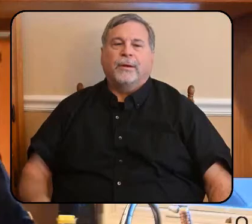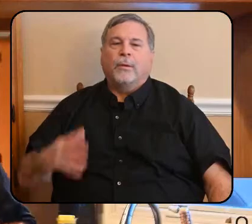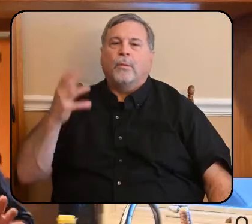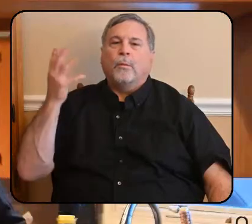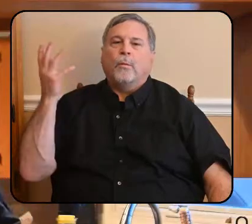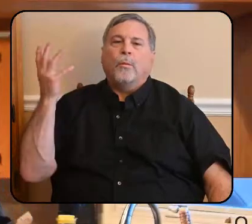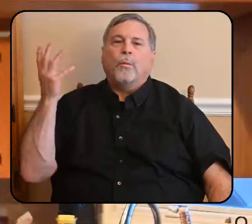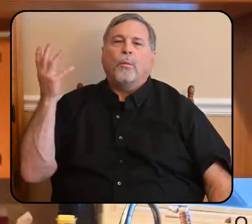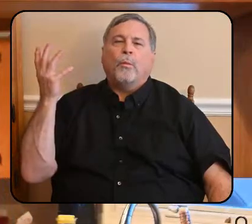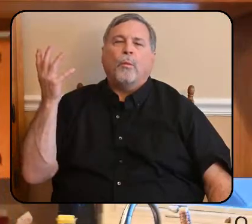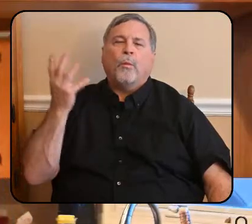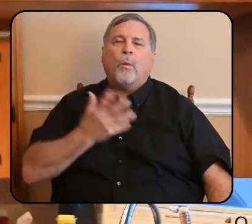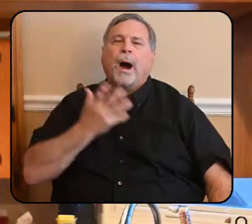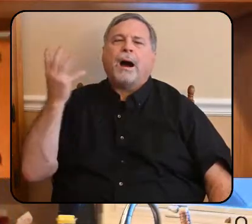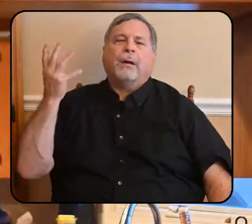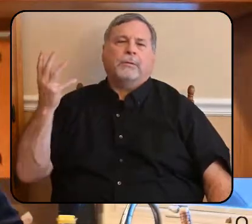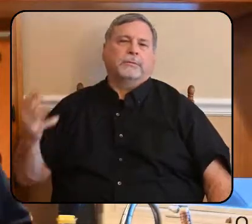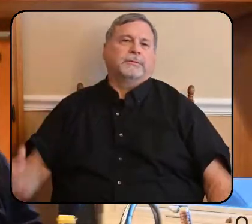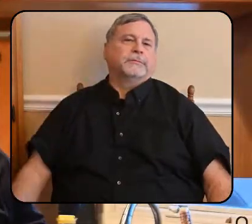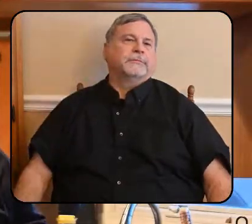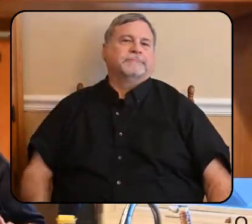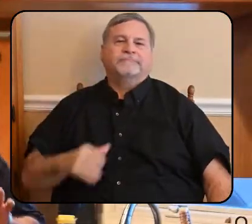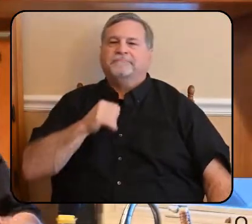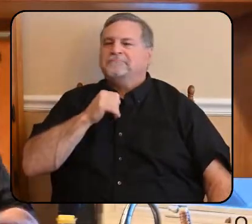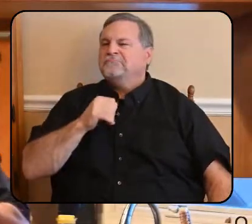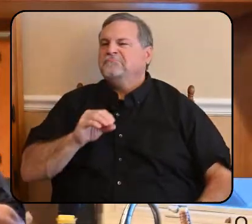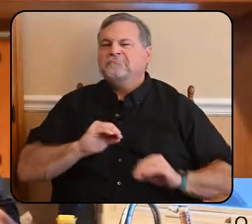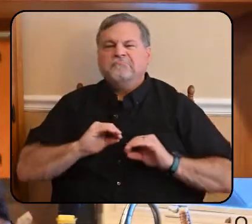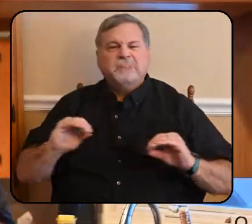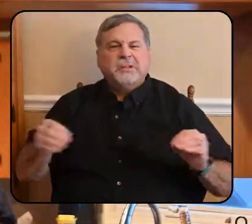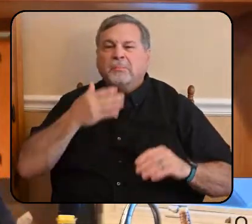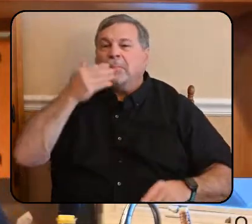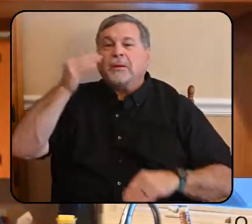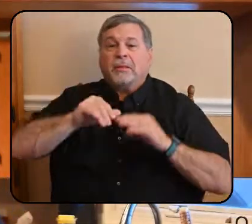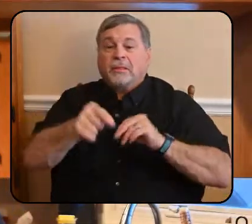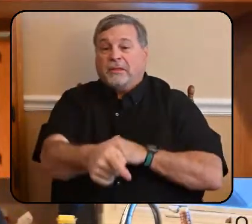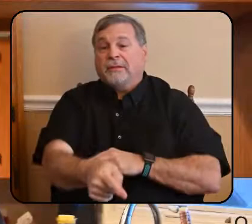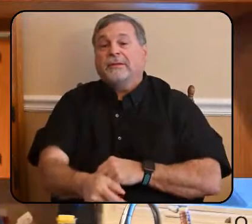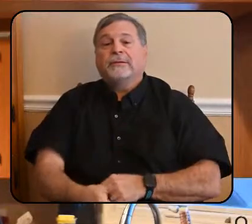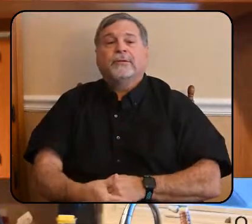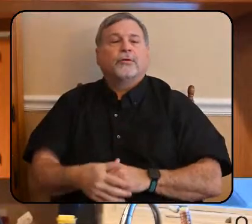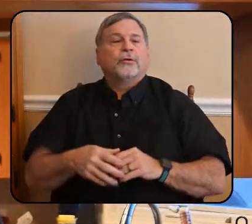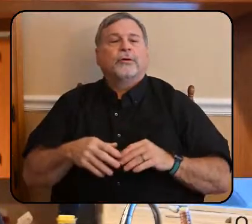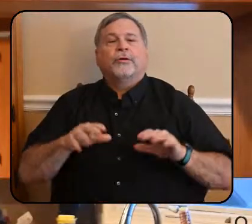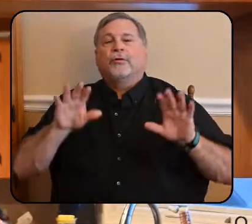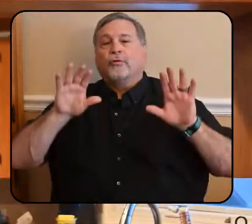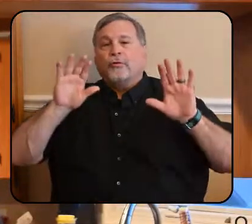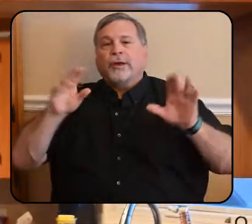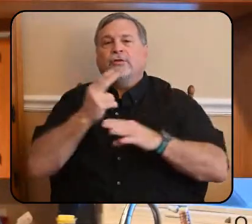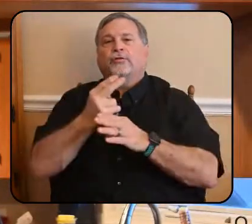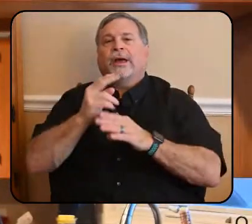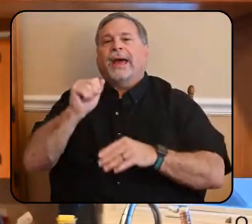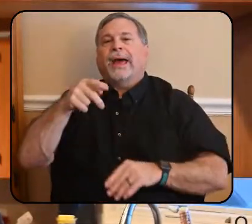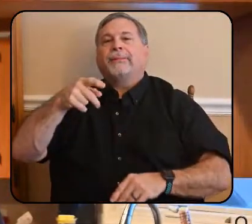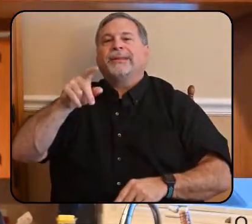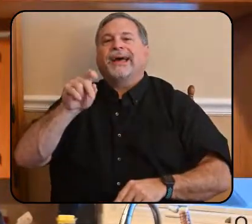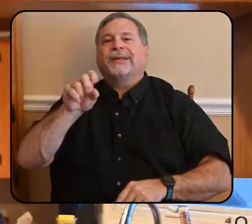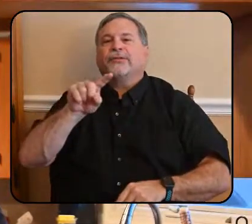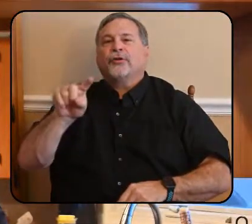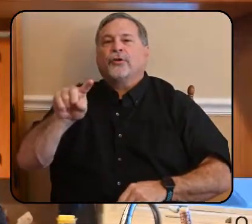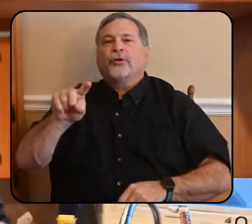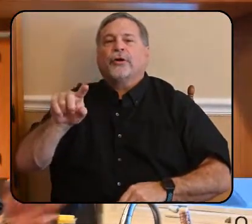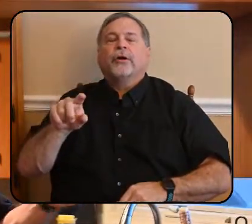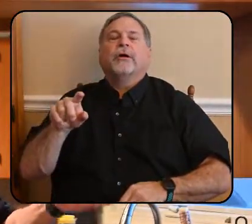Wow, doesn't get much better than this. So, great for use for an appetizer. You can make it for a meal as